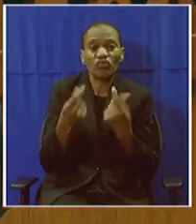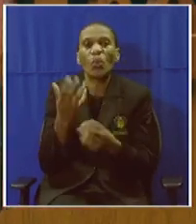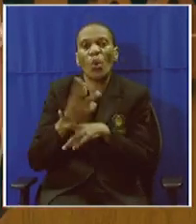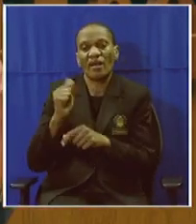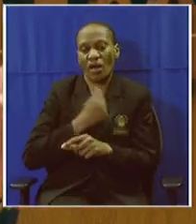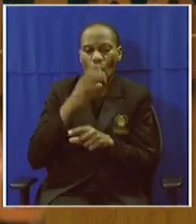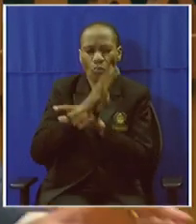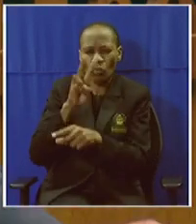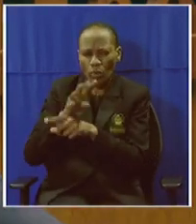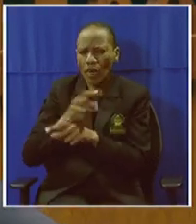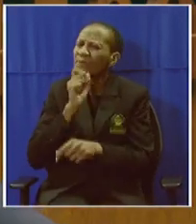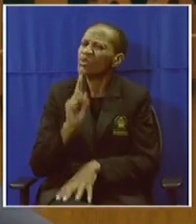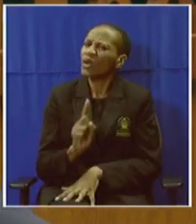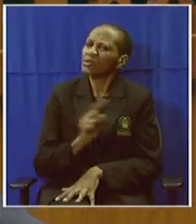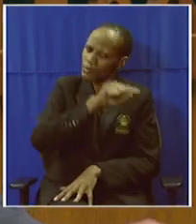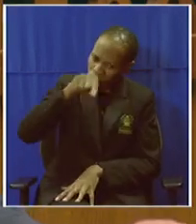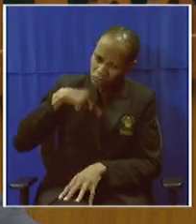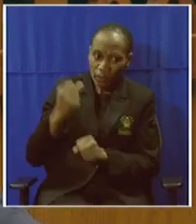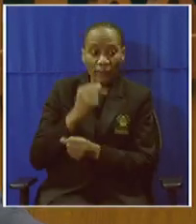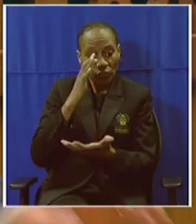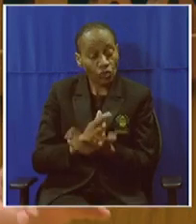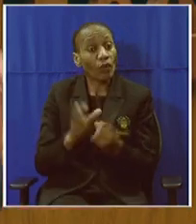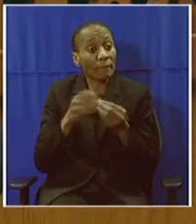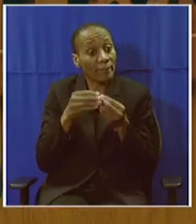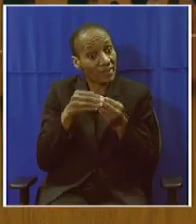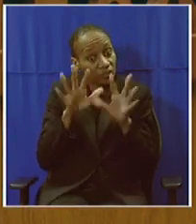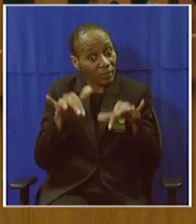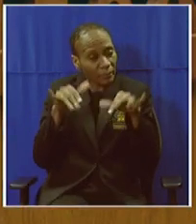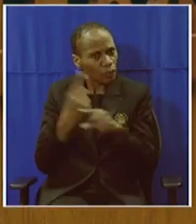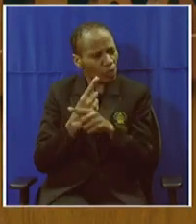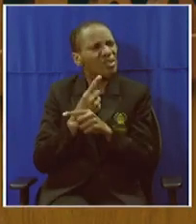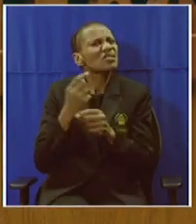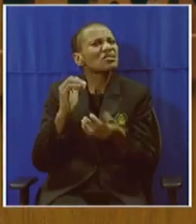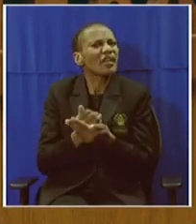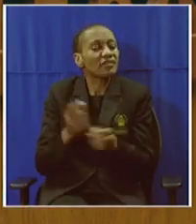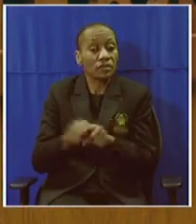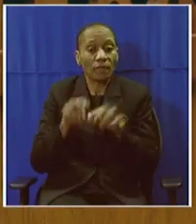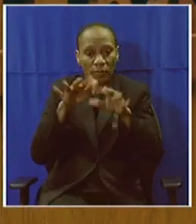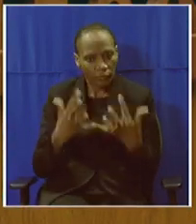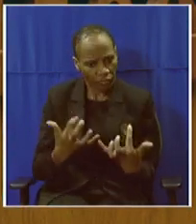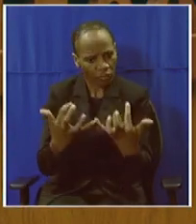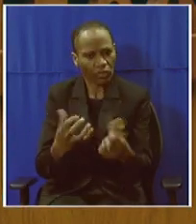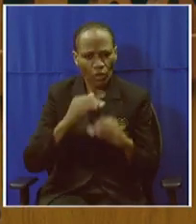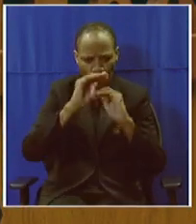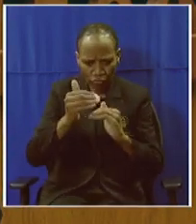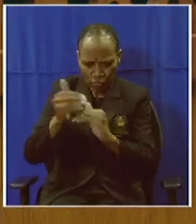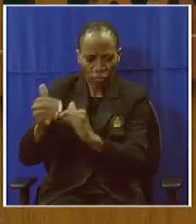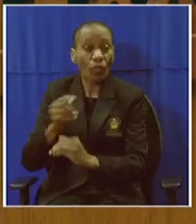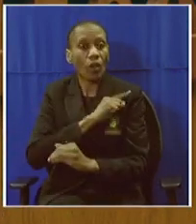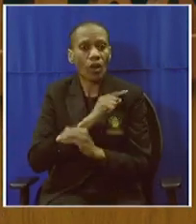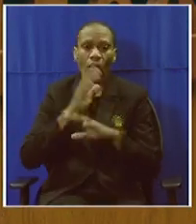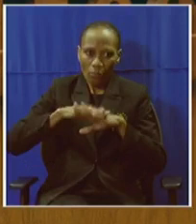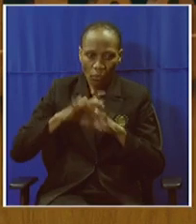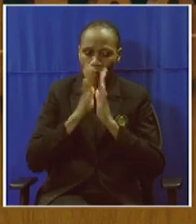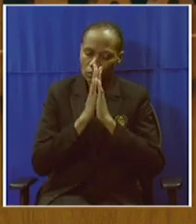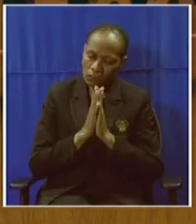We must do more to ensure the safety of our members and indeed all citizens on the roads. We need to pray more and we need to take action